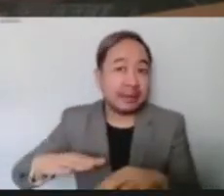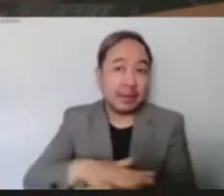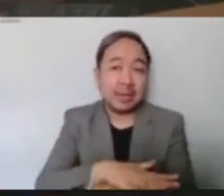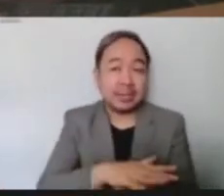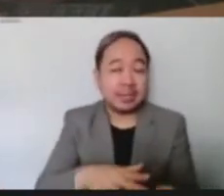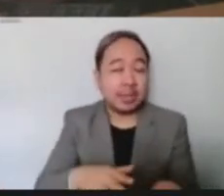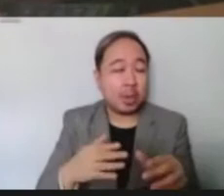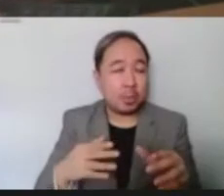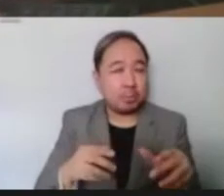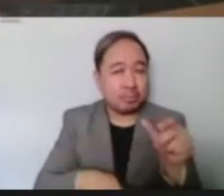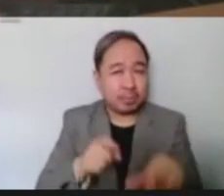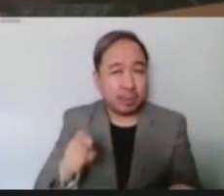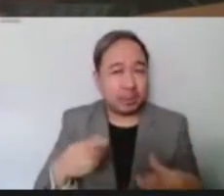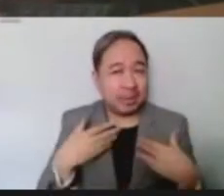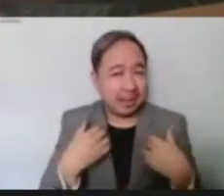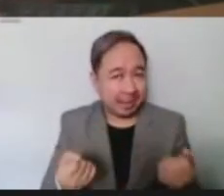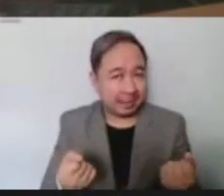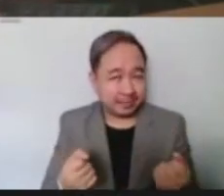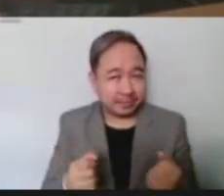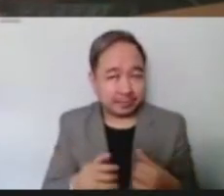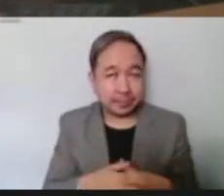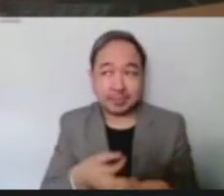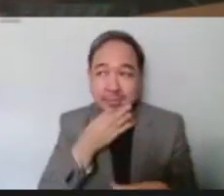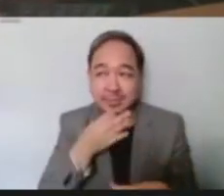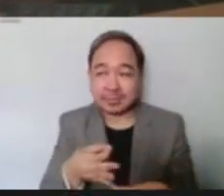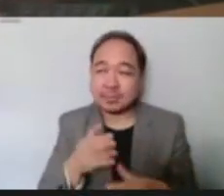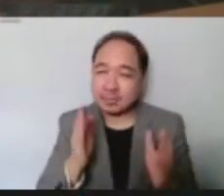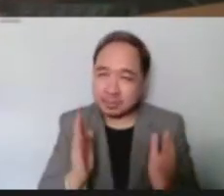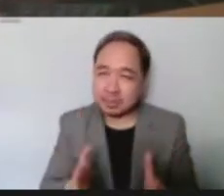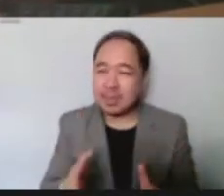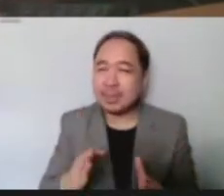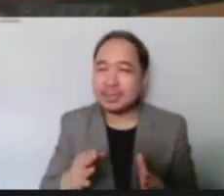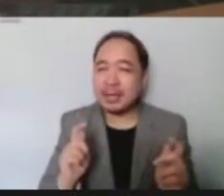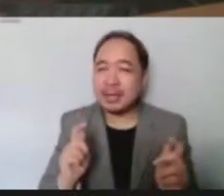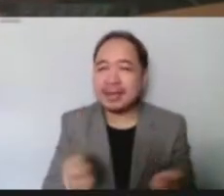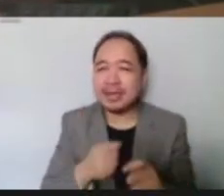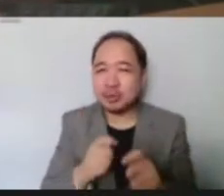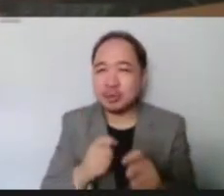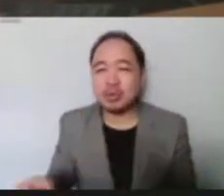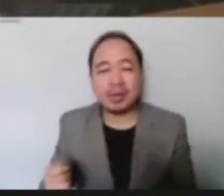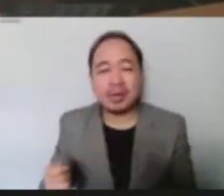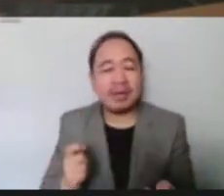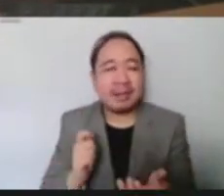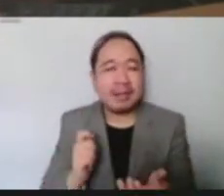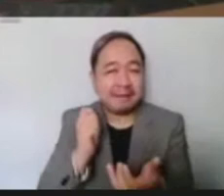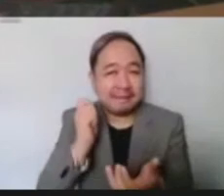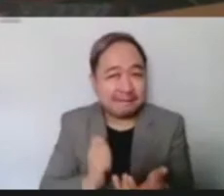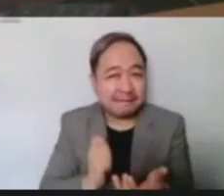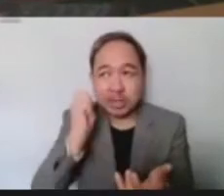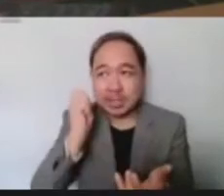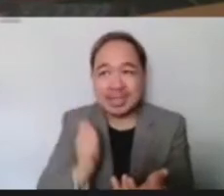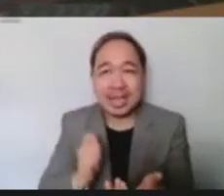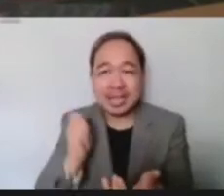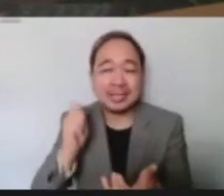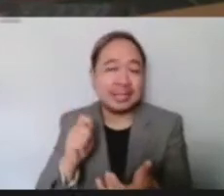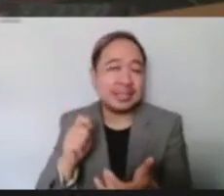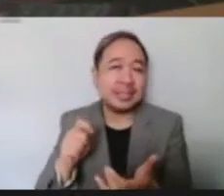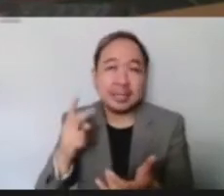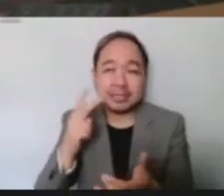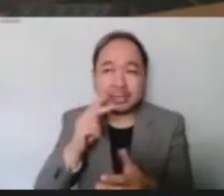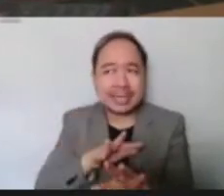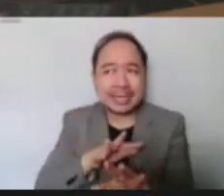health and well-being we urge to promote the use of biofertilizers indigenous seeds and Indigenous way of Agriculture but for for